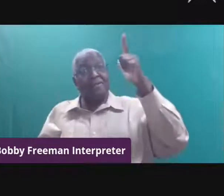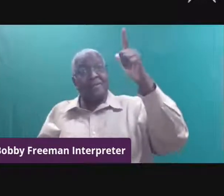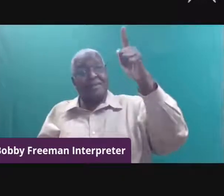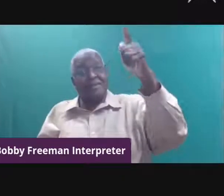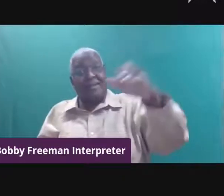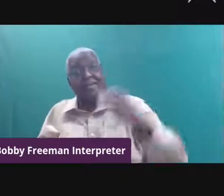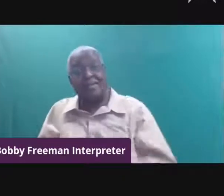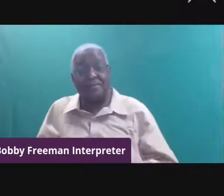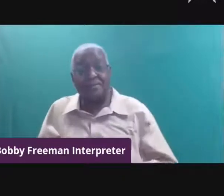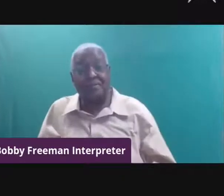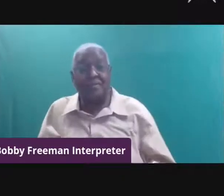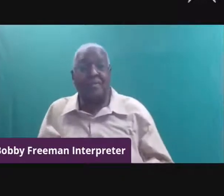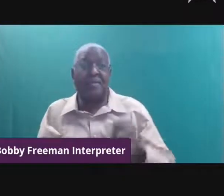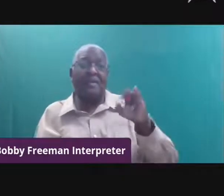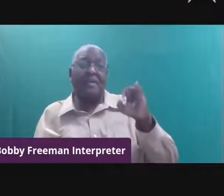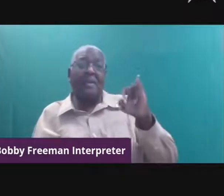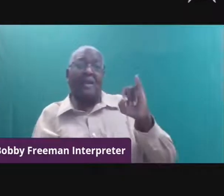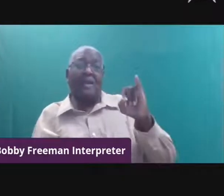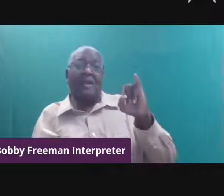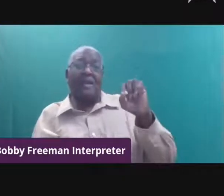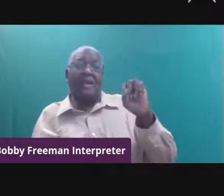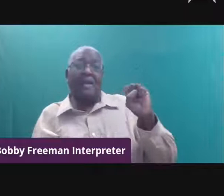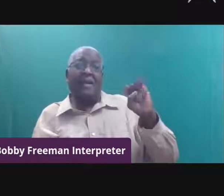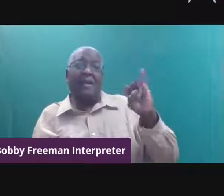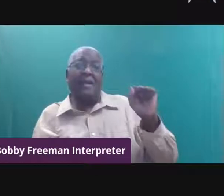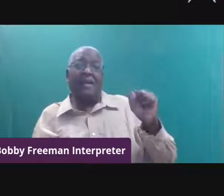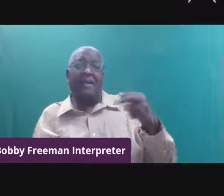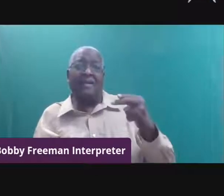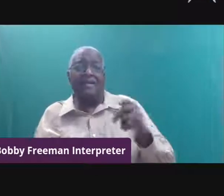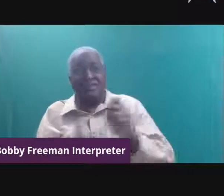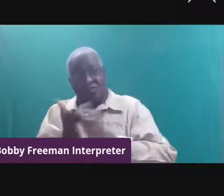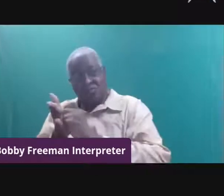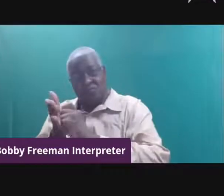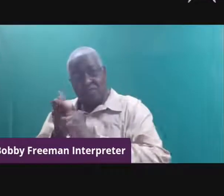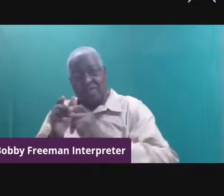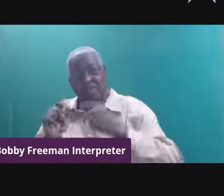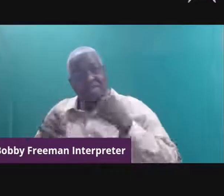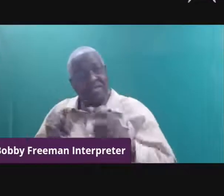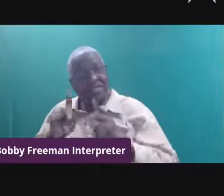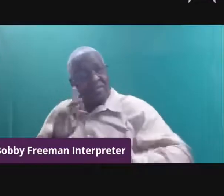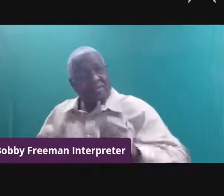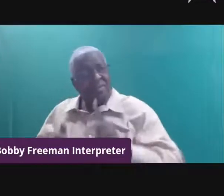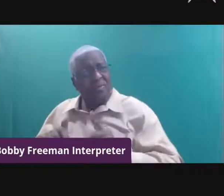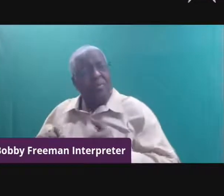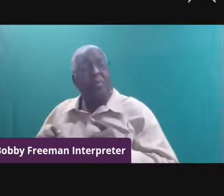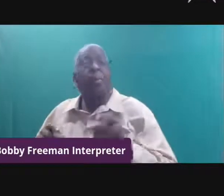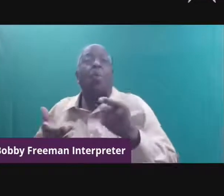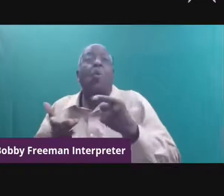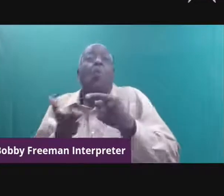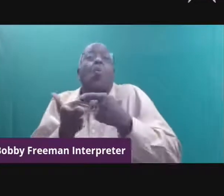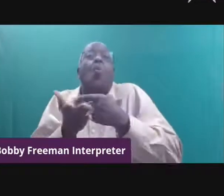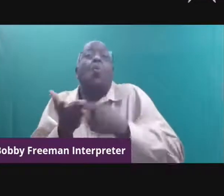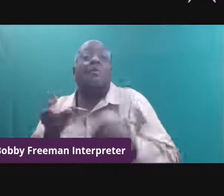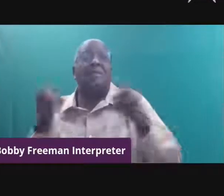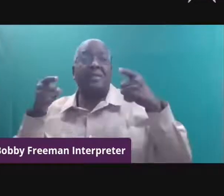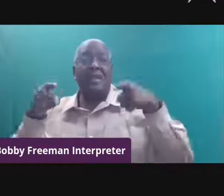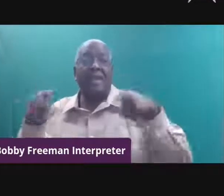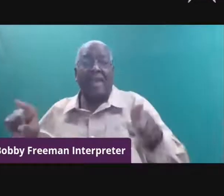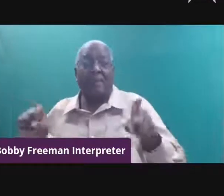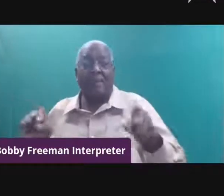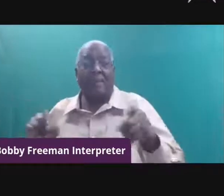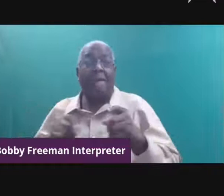this. Isaiah is writing this, telling the people what's going to happen to them. But in the middle of them being